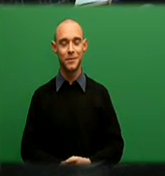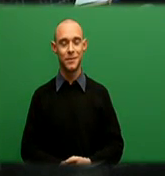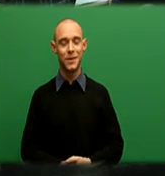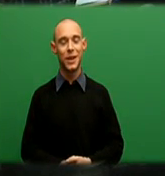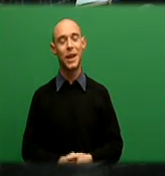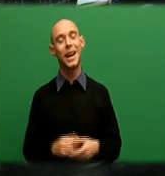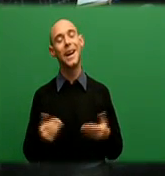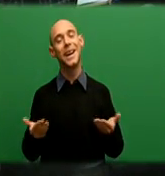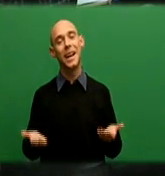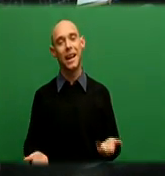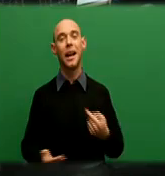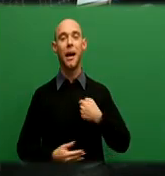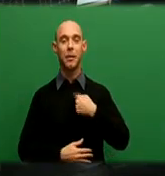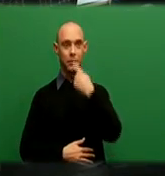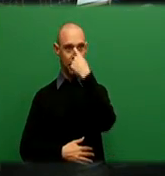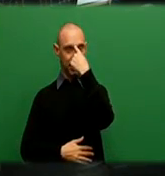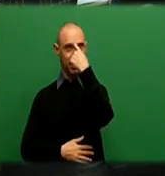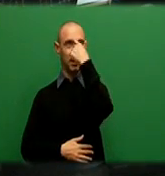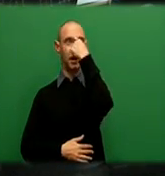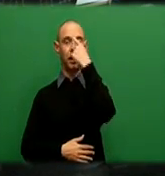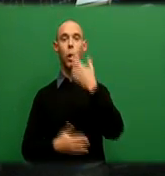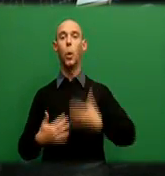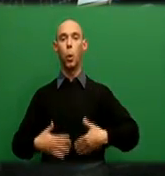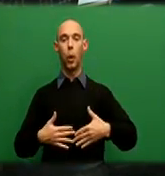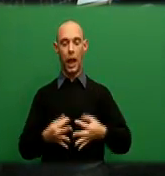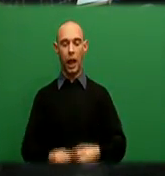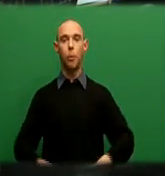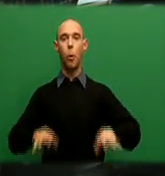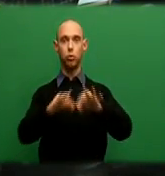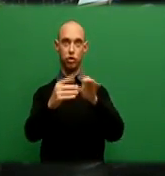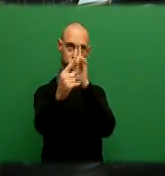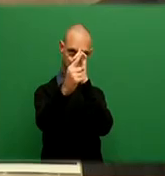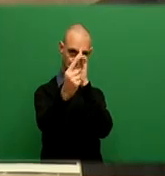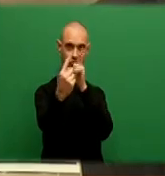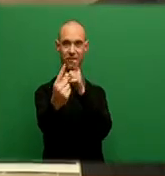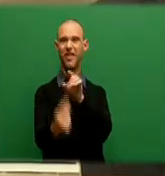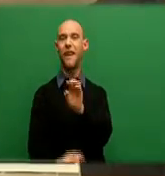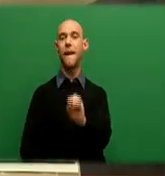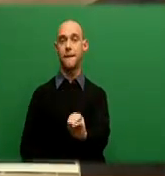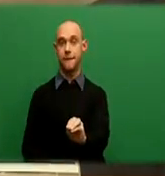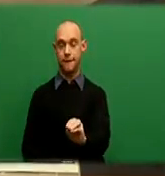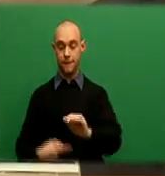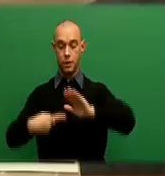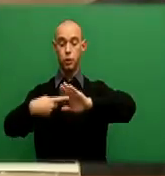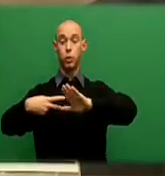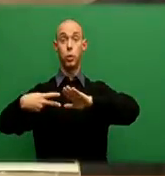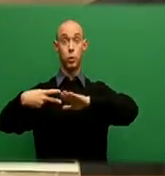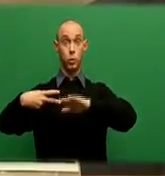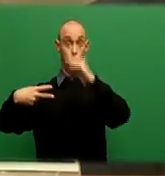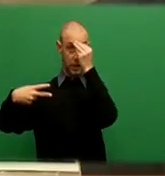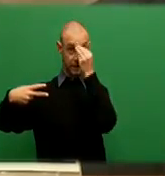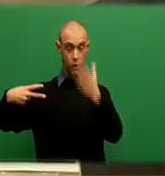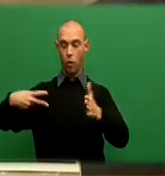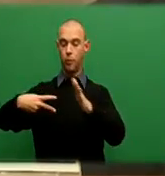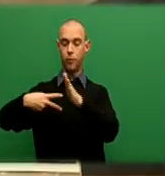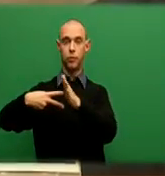Yeah, look, I think that the critical point is that I would make 2 points. The one